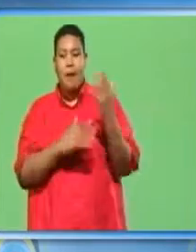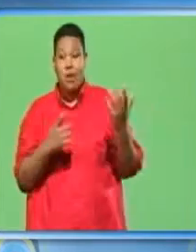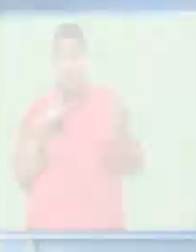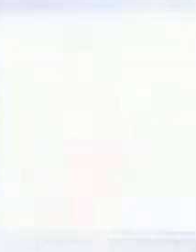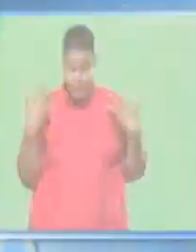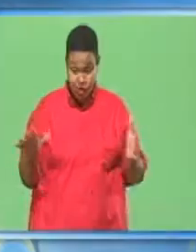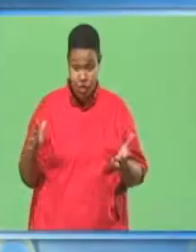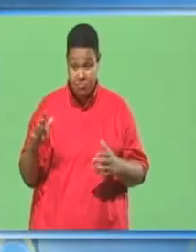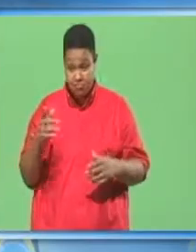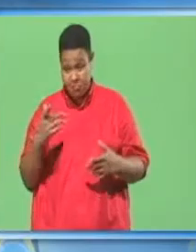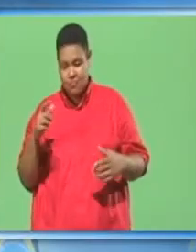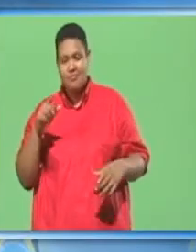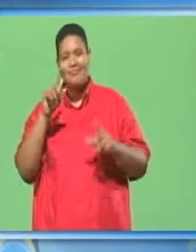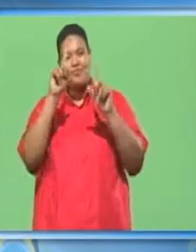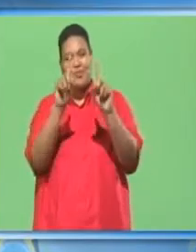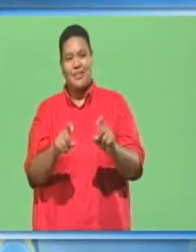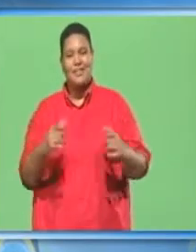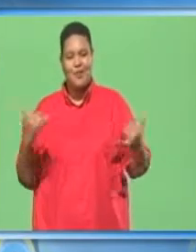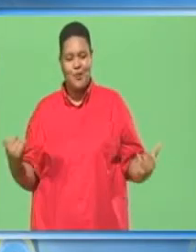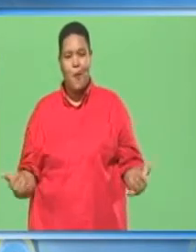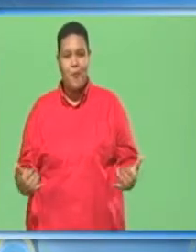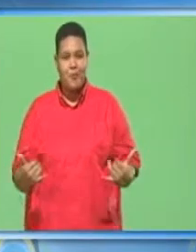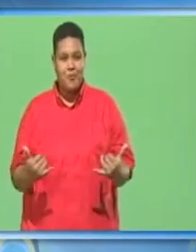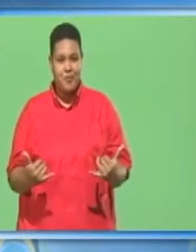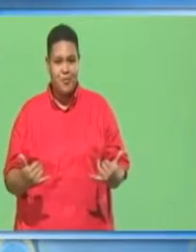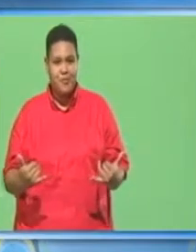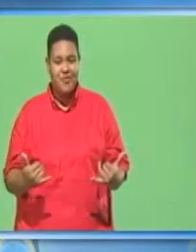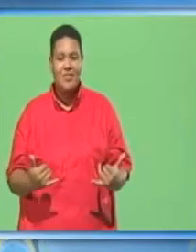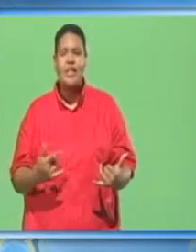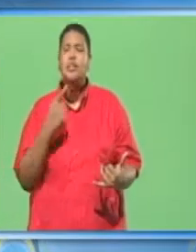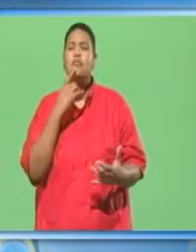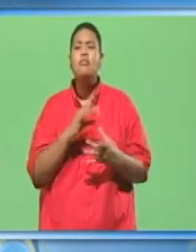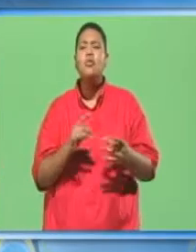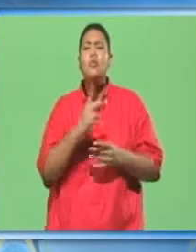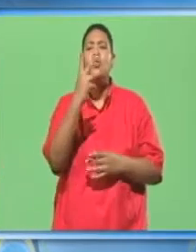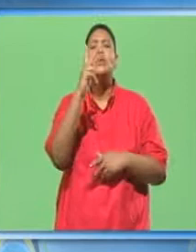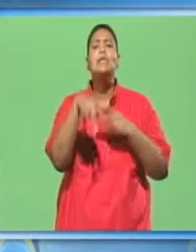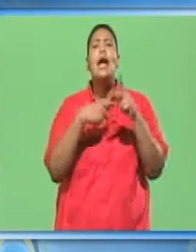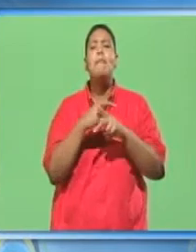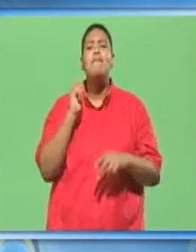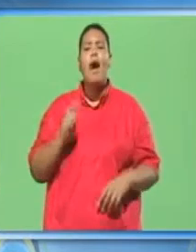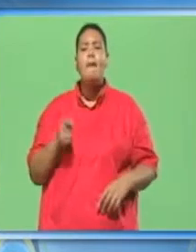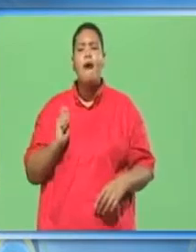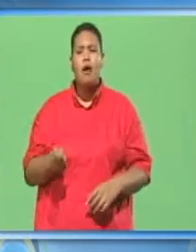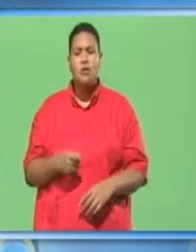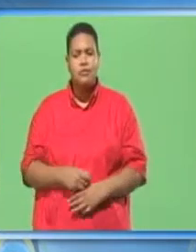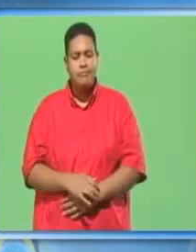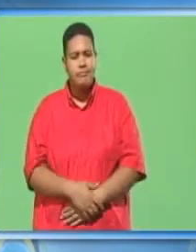table frame. Quiz. 1. State 2 types of hammers.